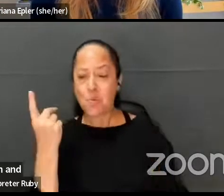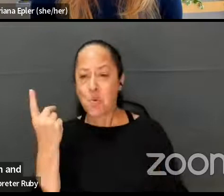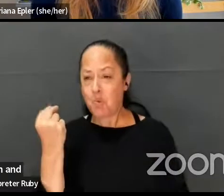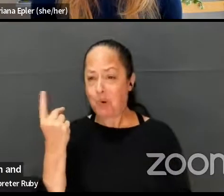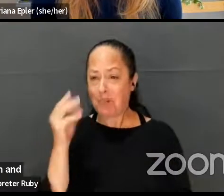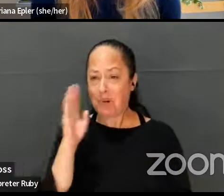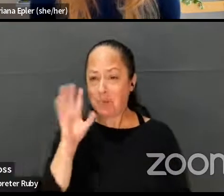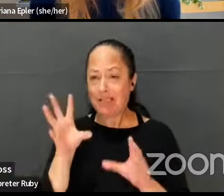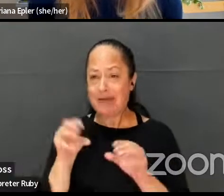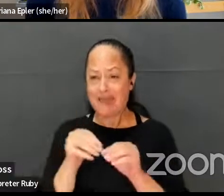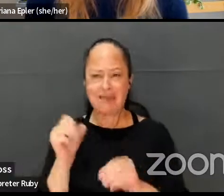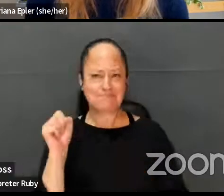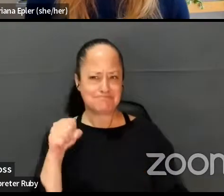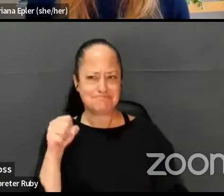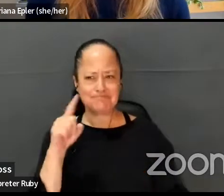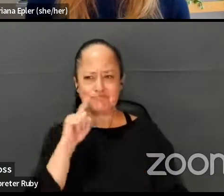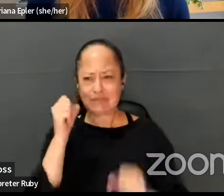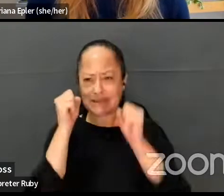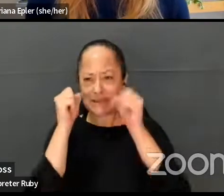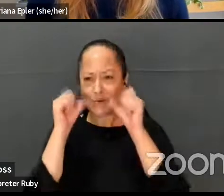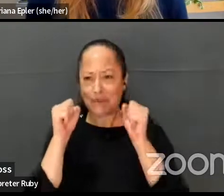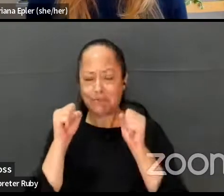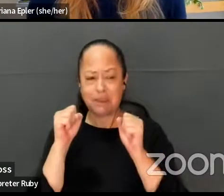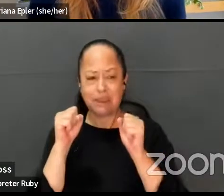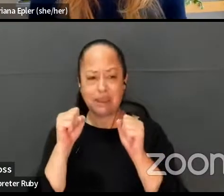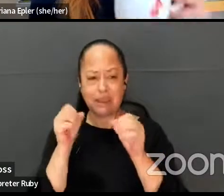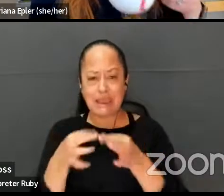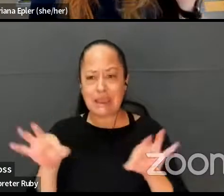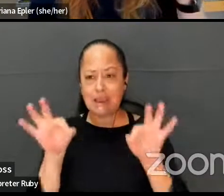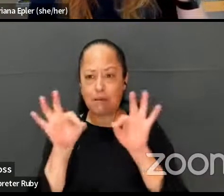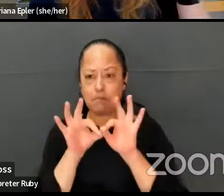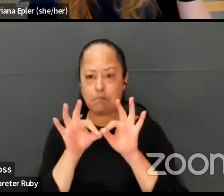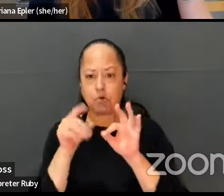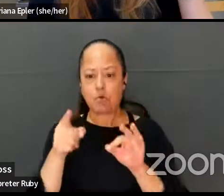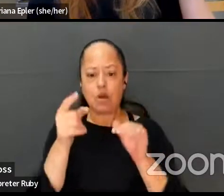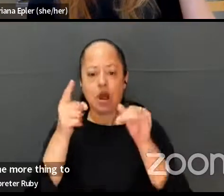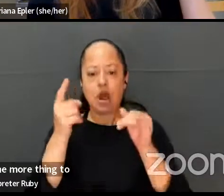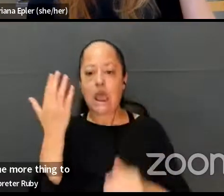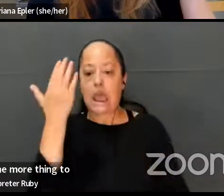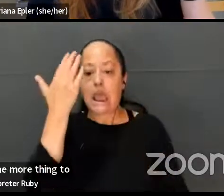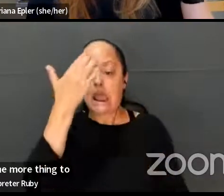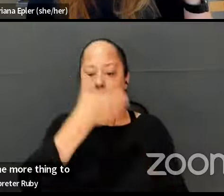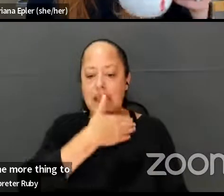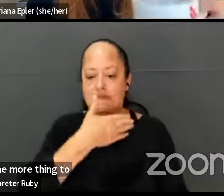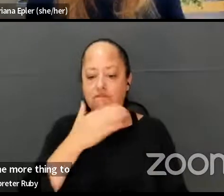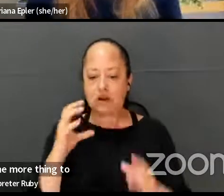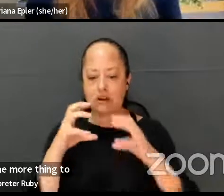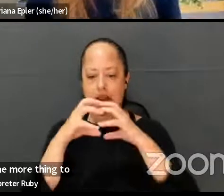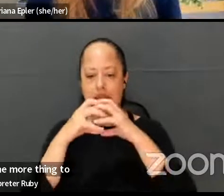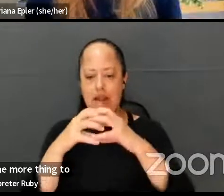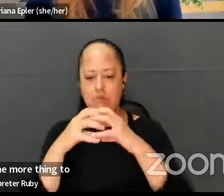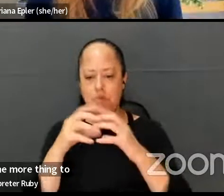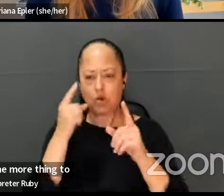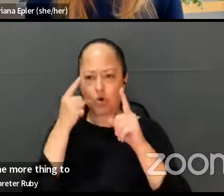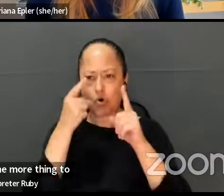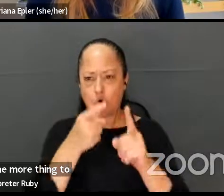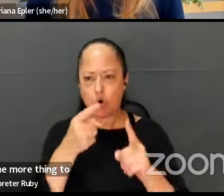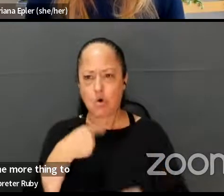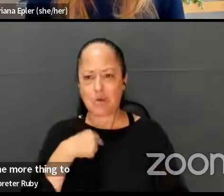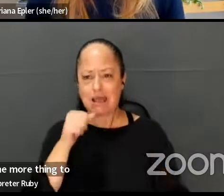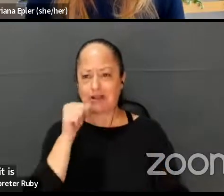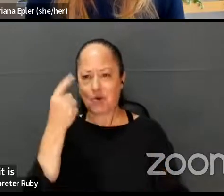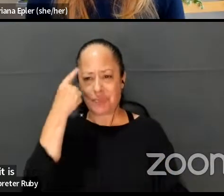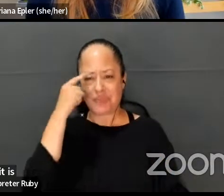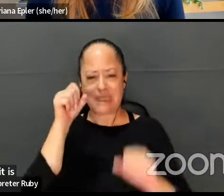Yeah. Because I think that's incredibly important, is it is the indivisibility and the intersectionality of the goals, right? Like, I don't think we